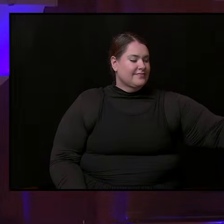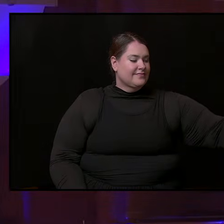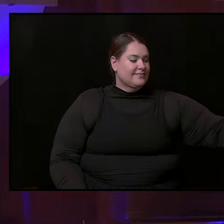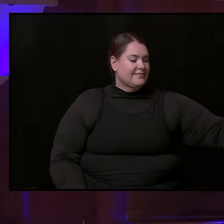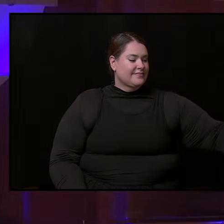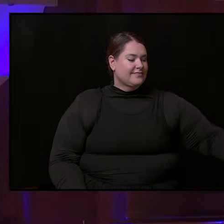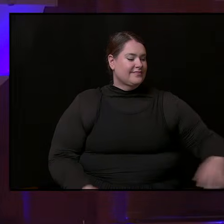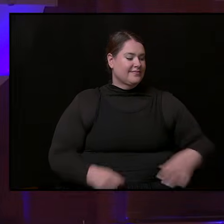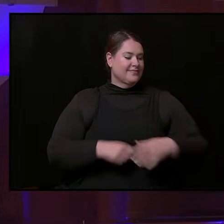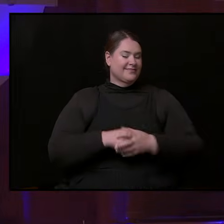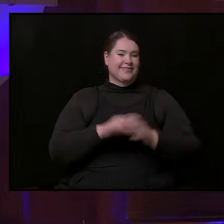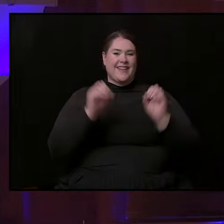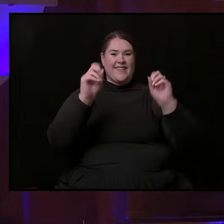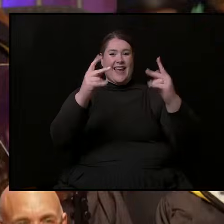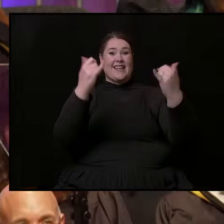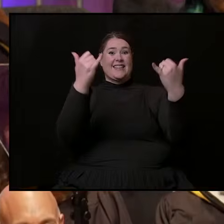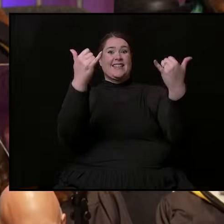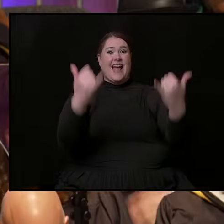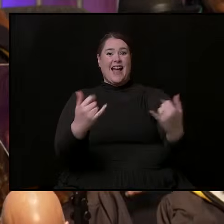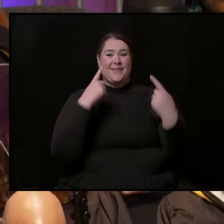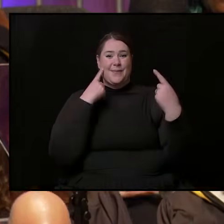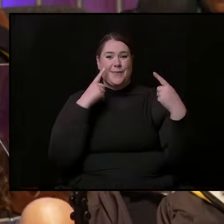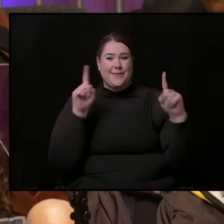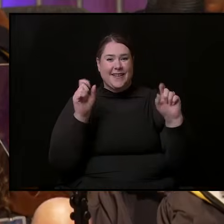All right, now you get to sit down, okay?